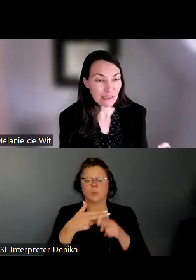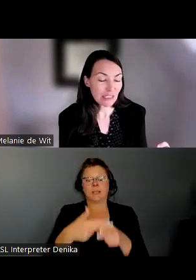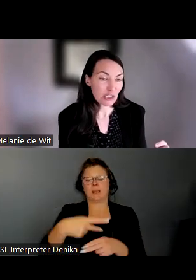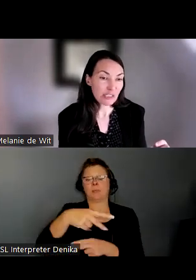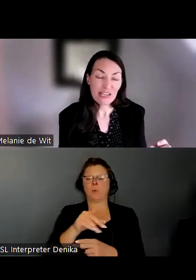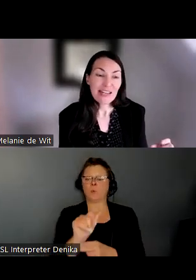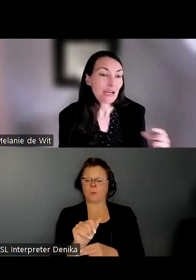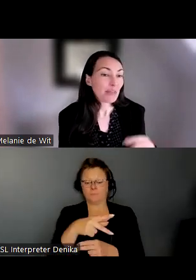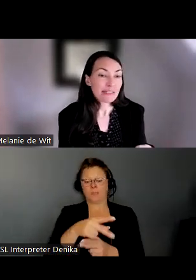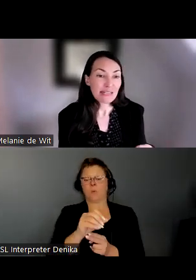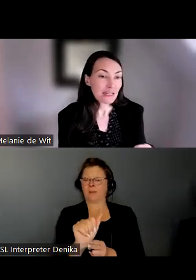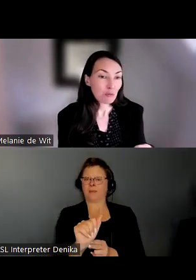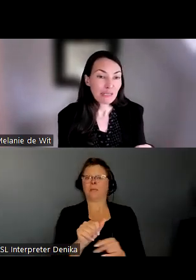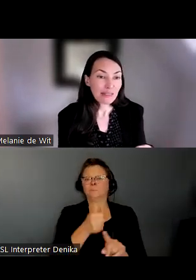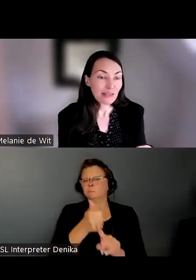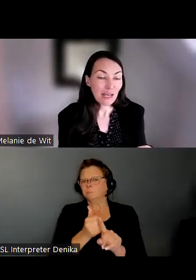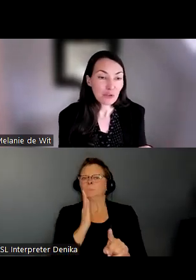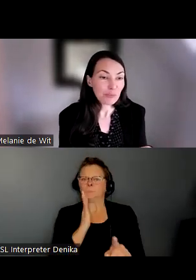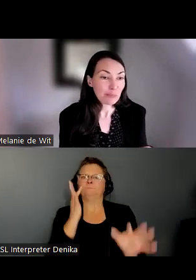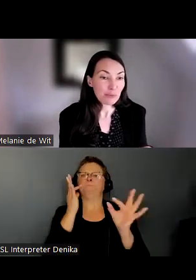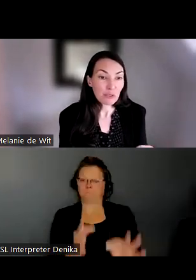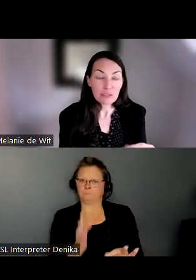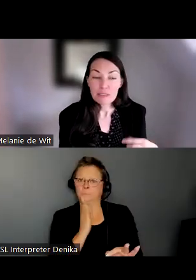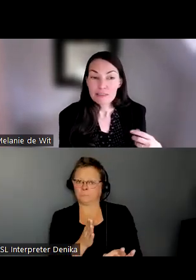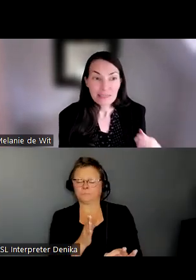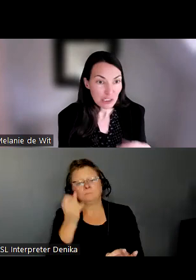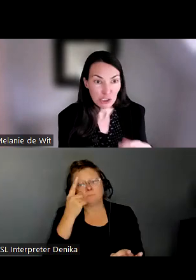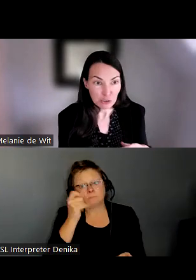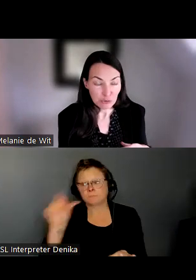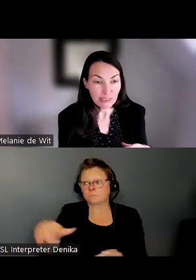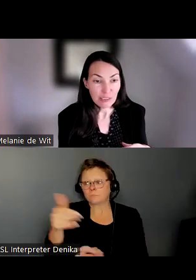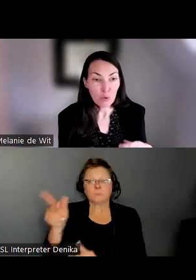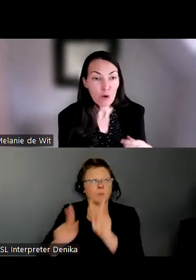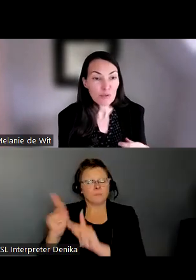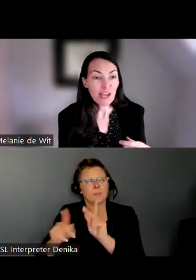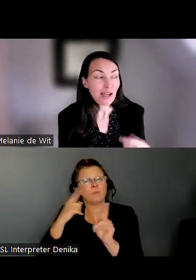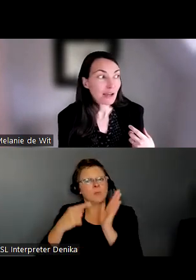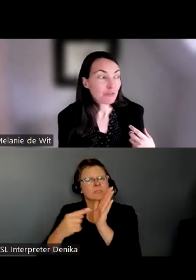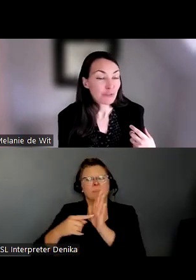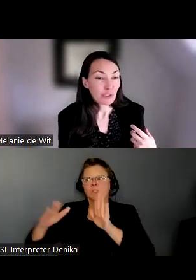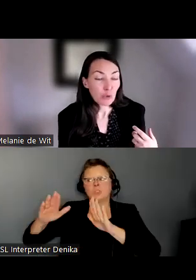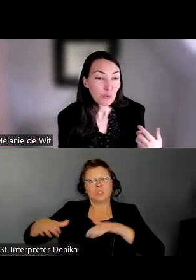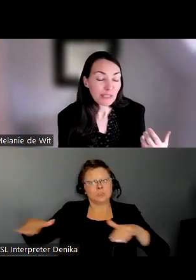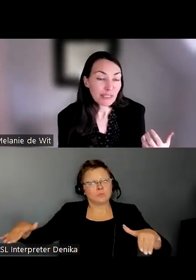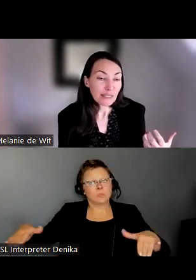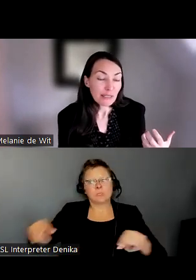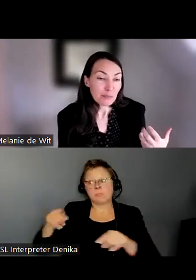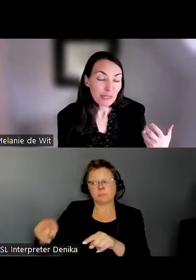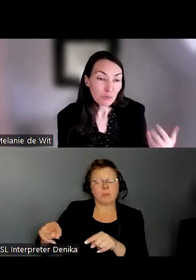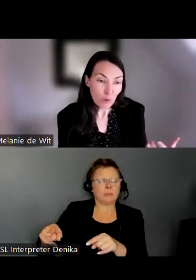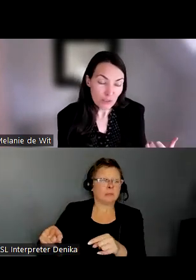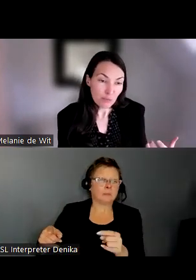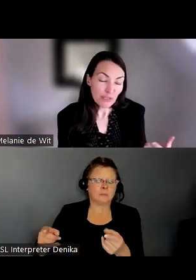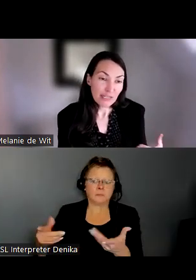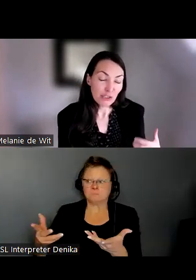care decisions. Now, that doesn't mean that other people, like children, won't have, a really